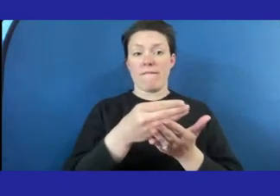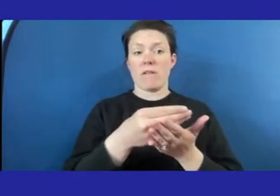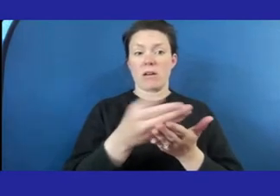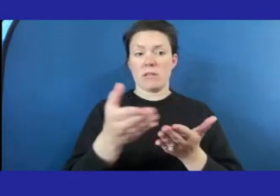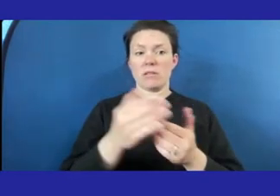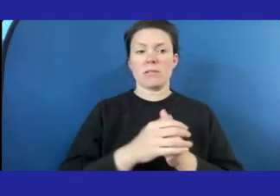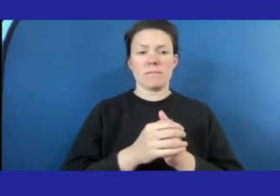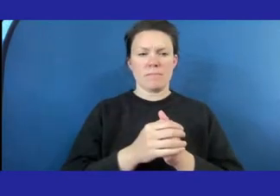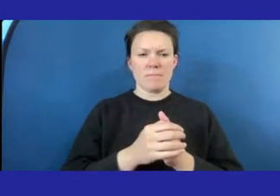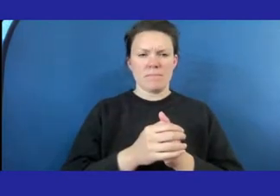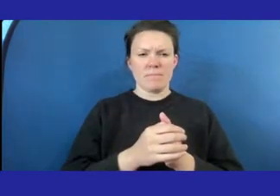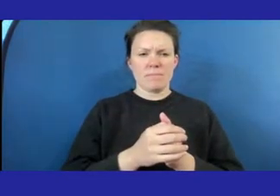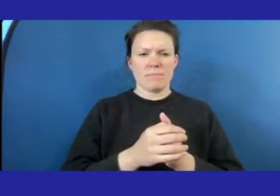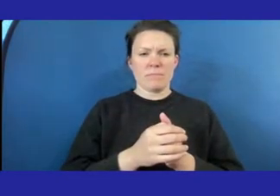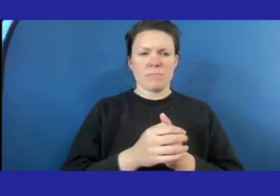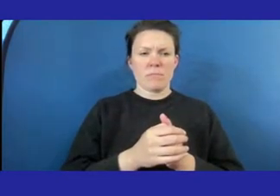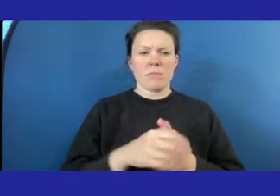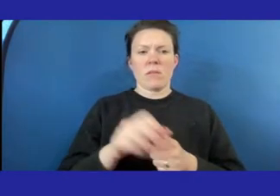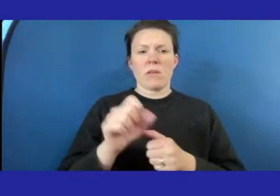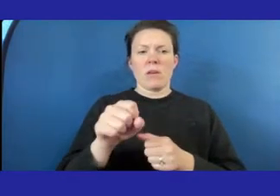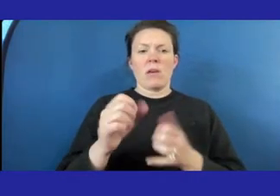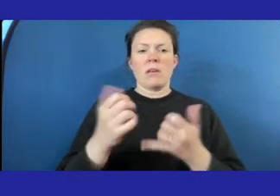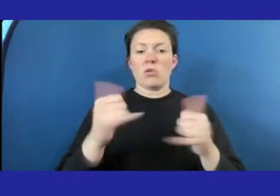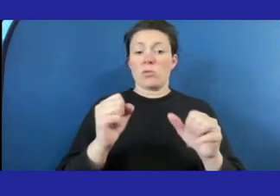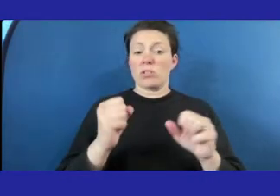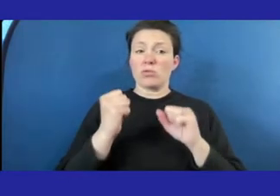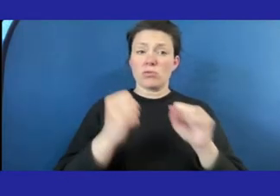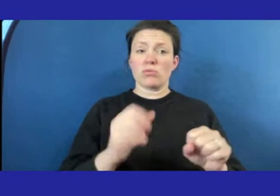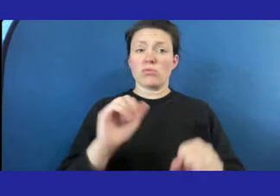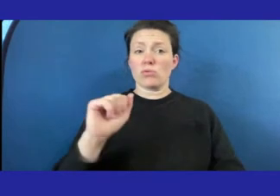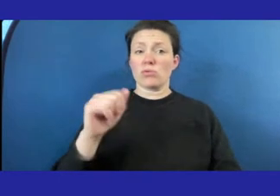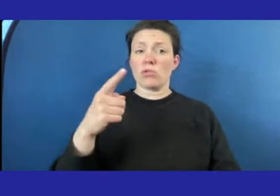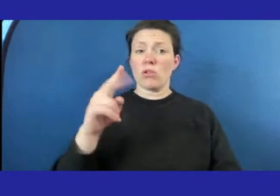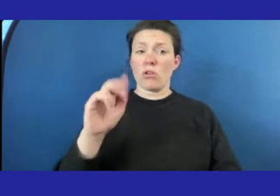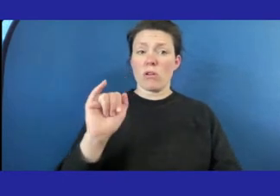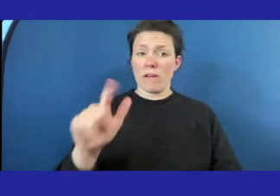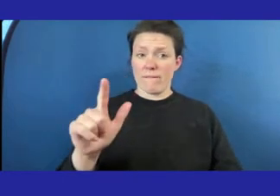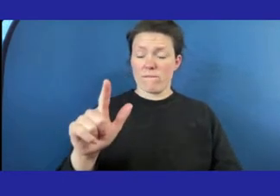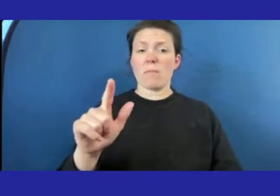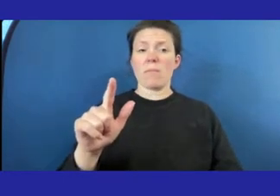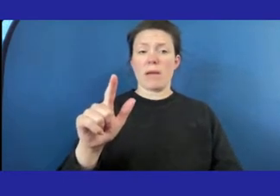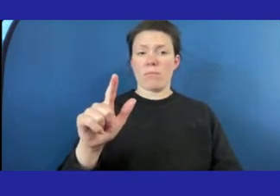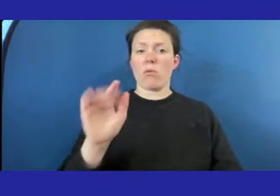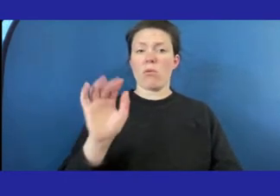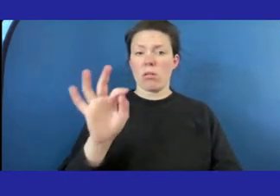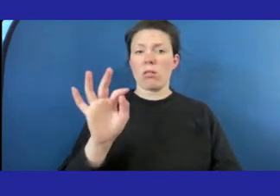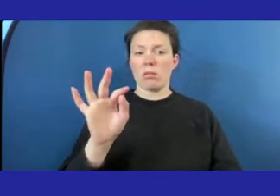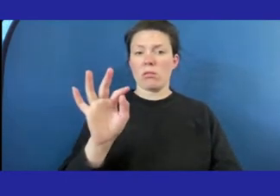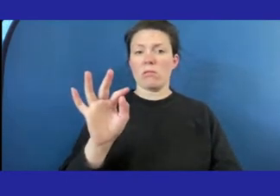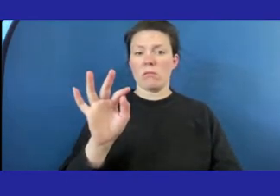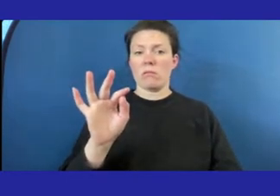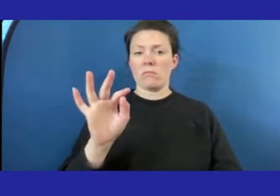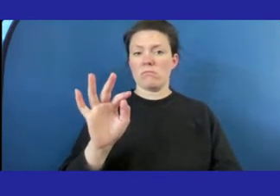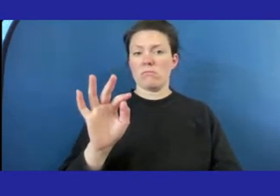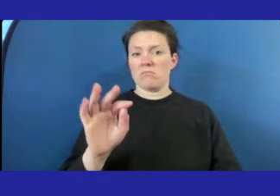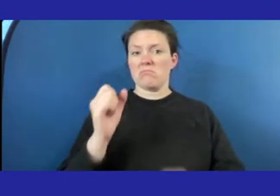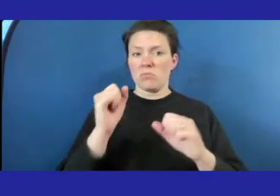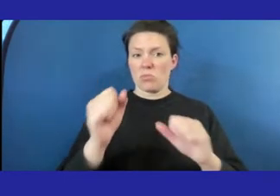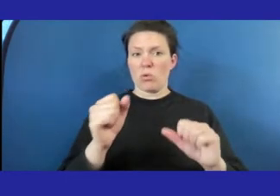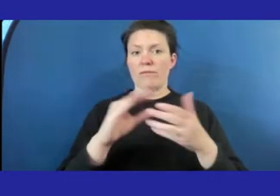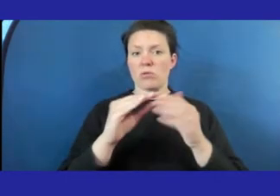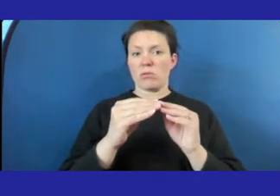there. And still strong in April. I think James will cover, very strong margins,